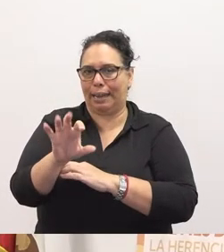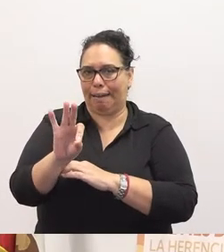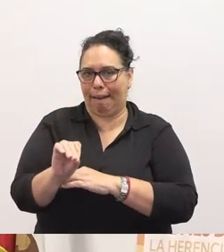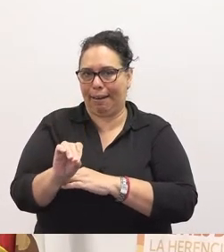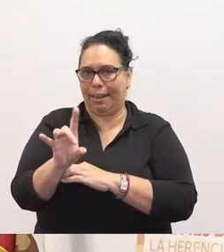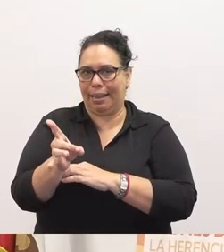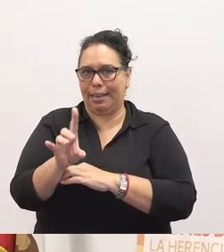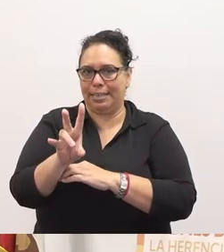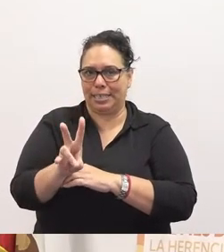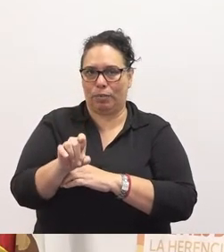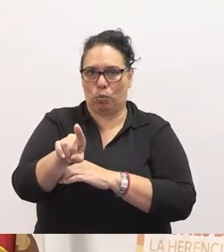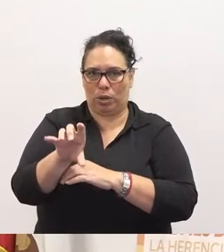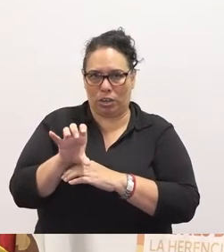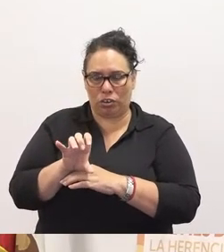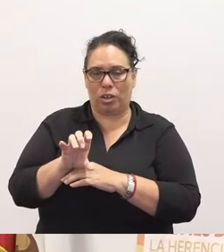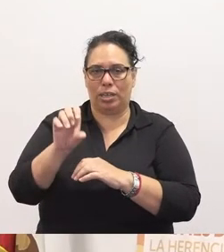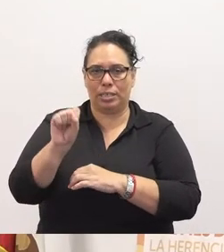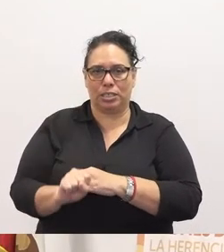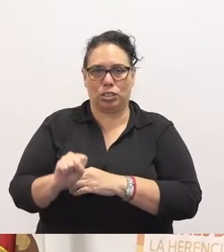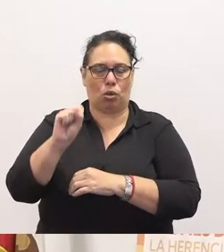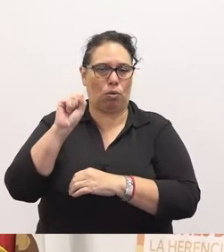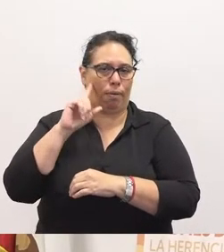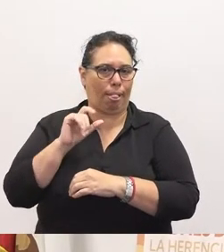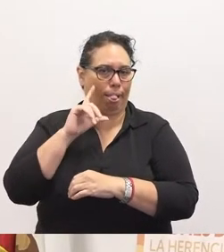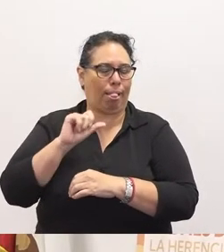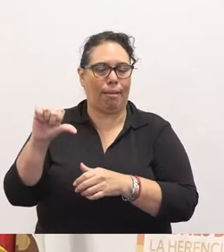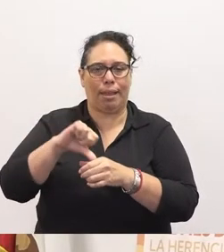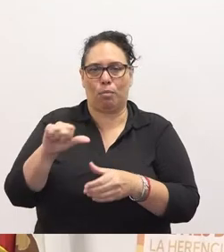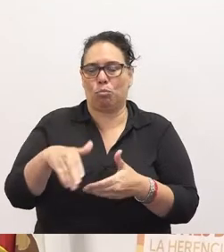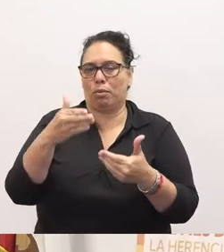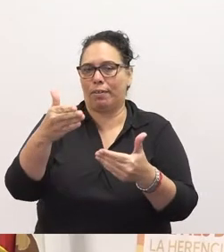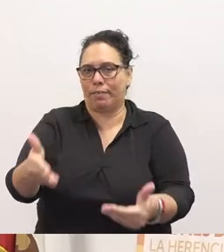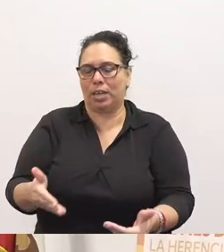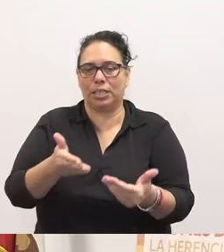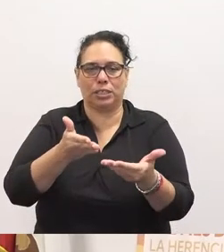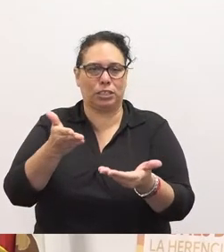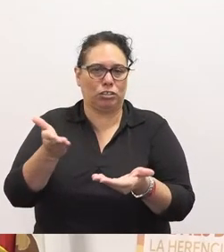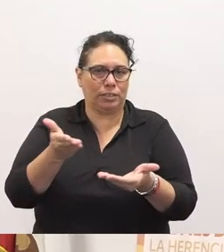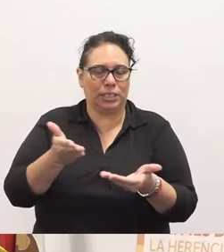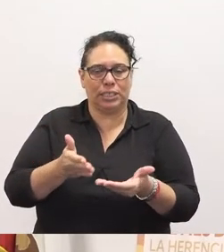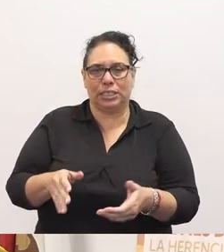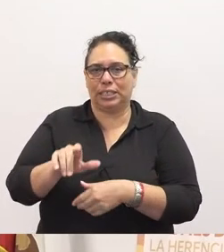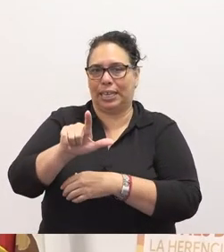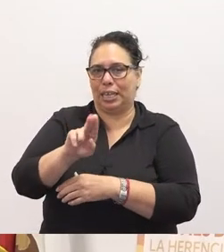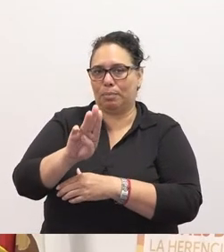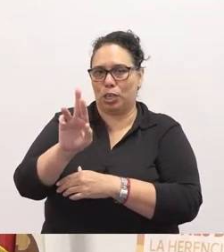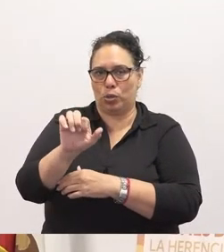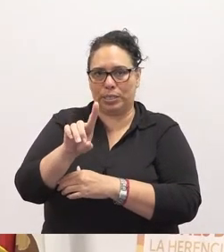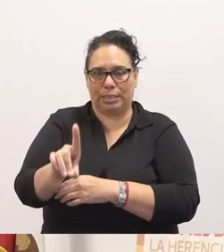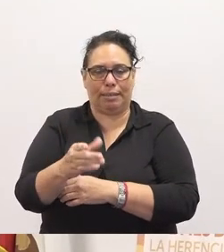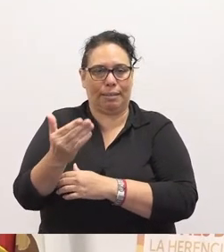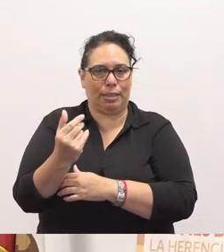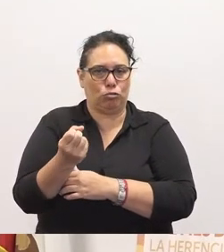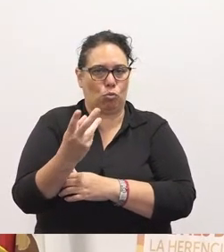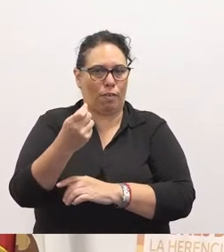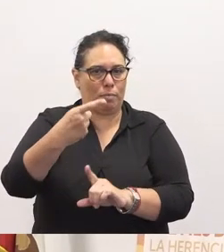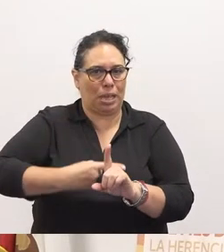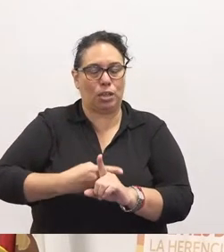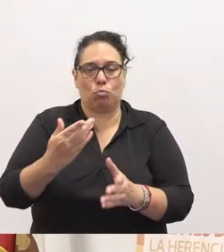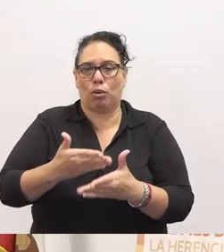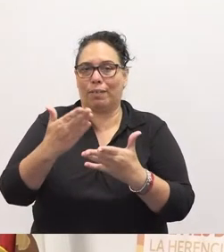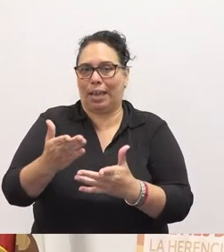and 87100. SoCalGas provides services to the Long Beach Unified School District and has, in the last 12 months,